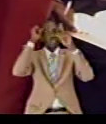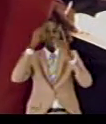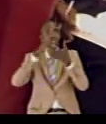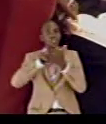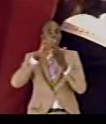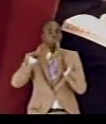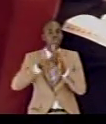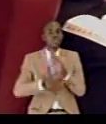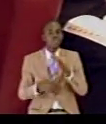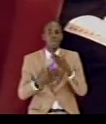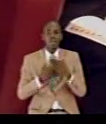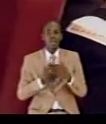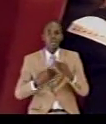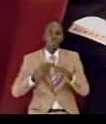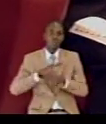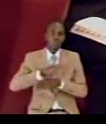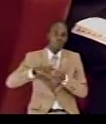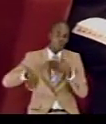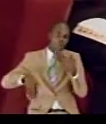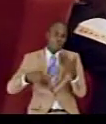tell me.